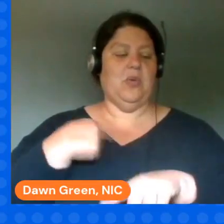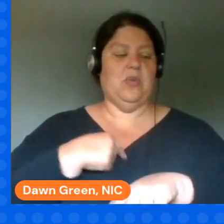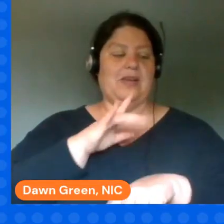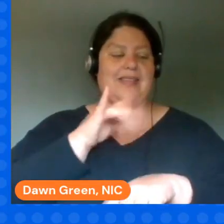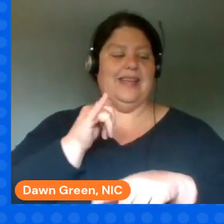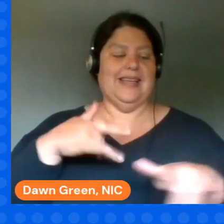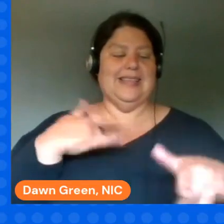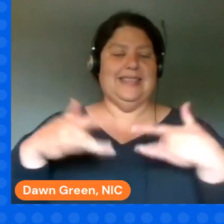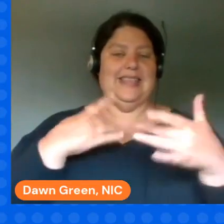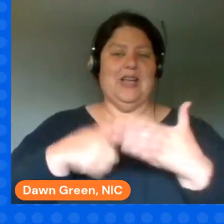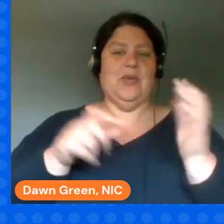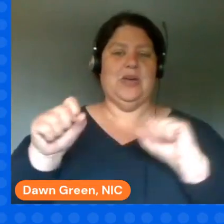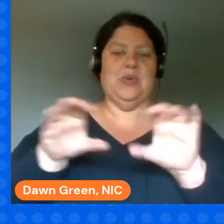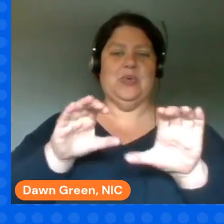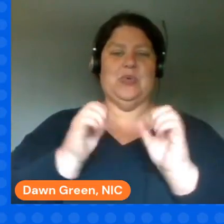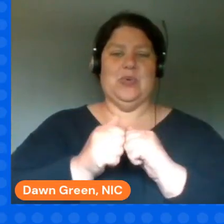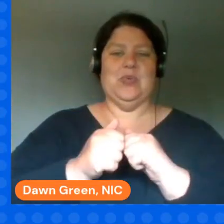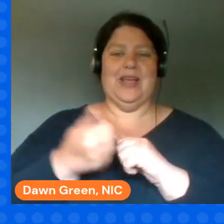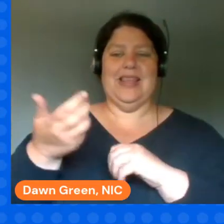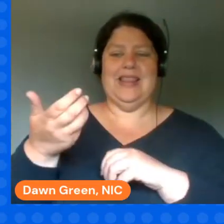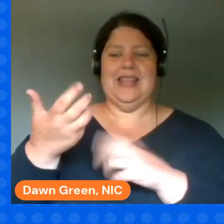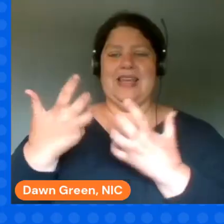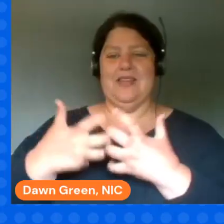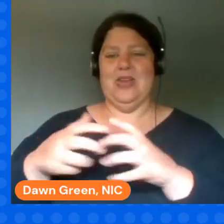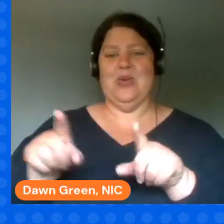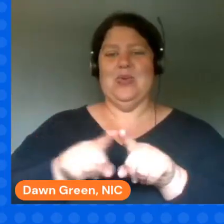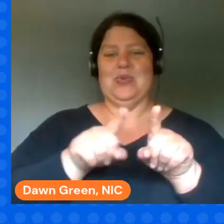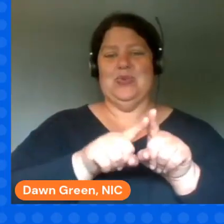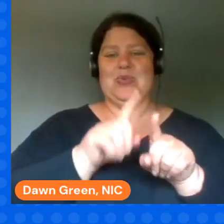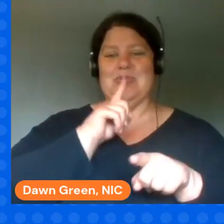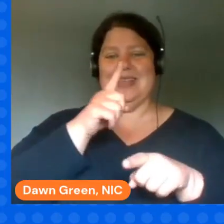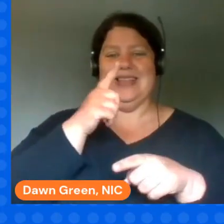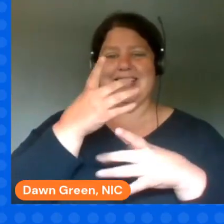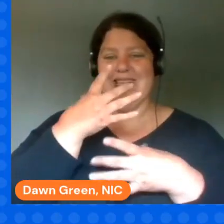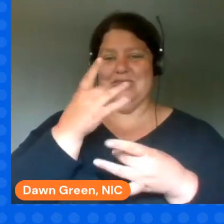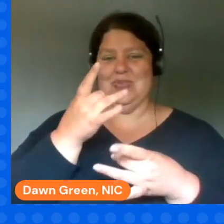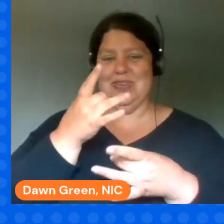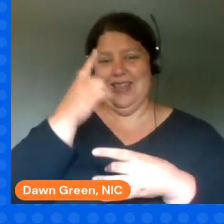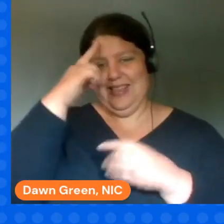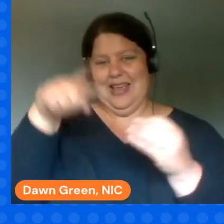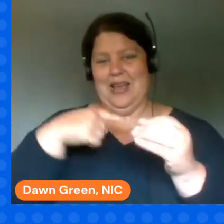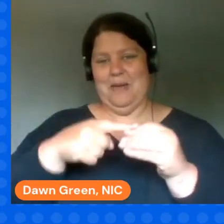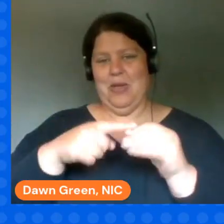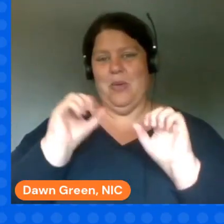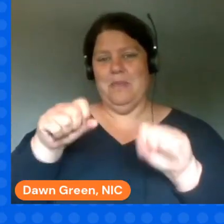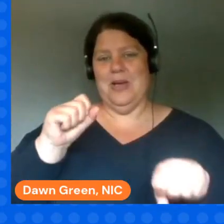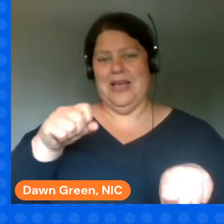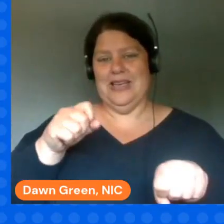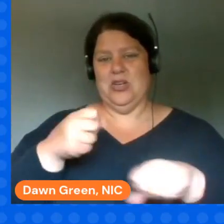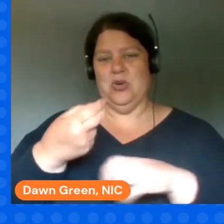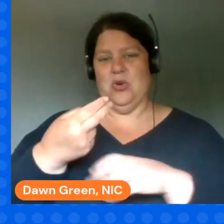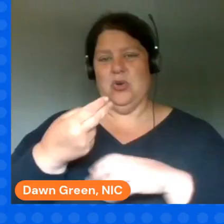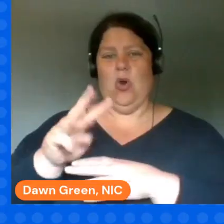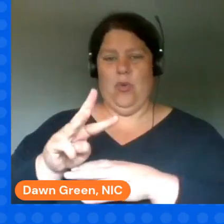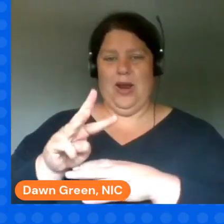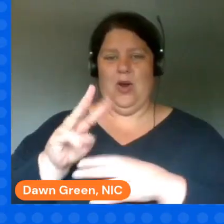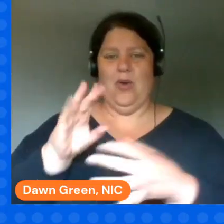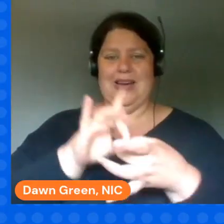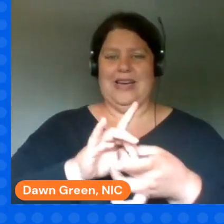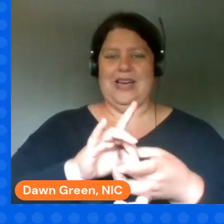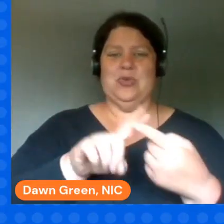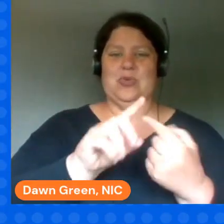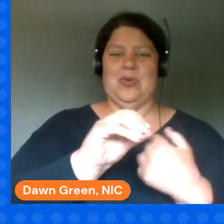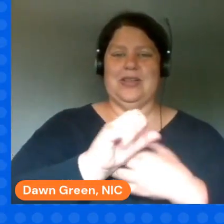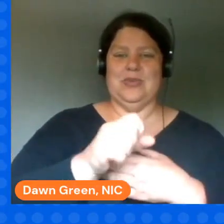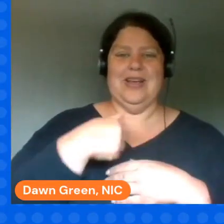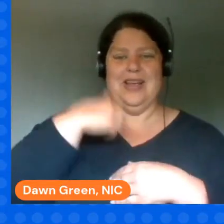the device and in the device, we are also really interested in thinking about potential hardware connections to OctoStudio. So I know Microbit was mentioned